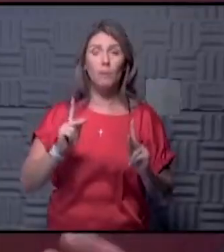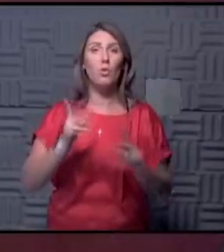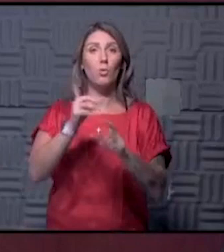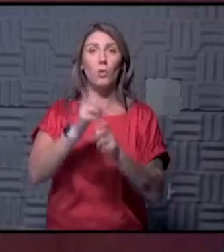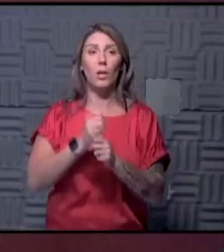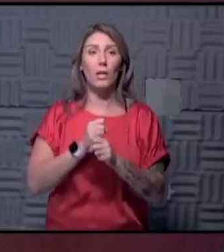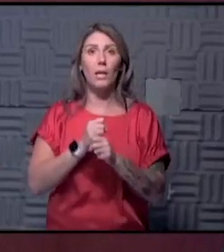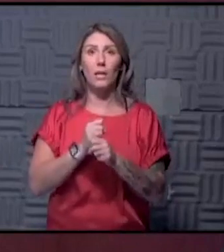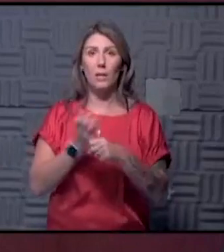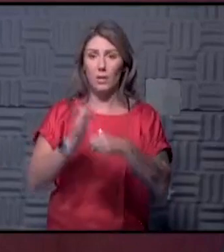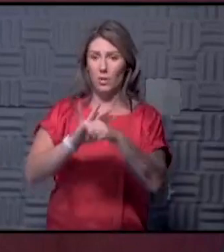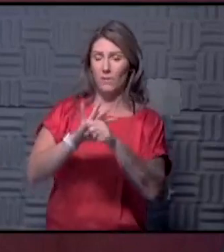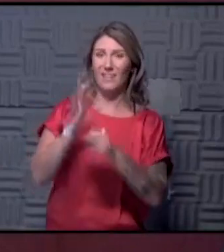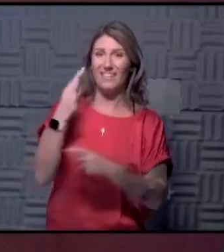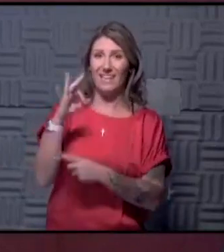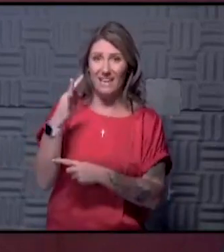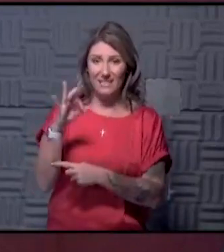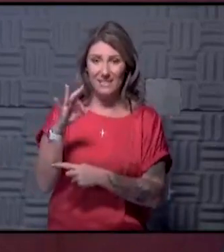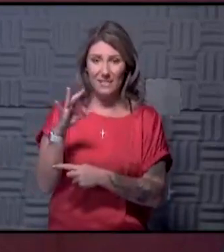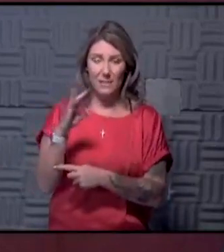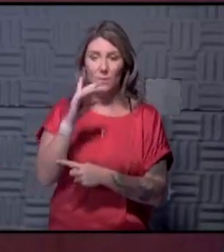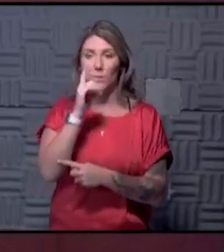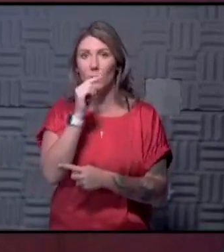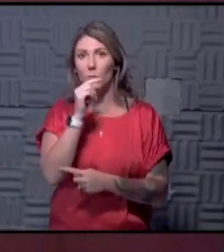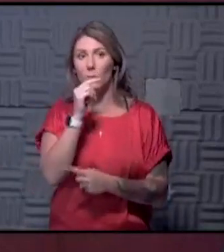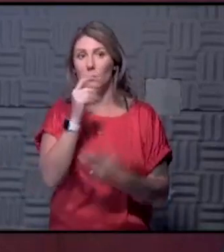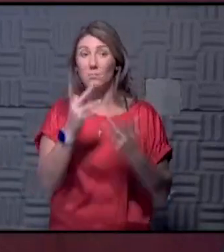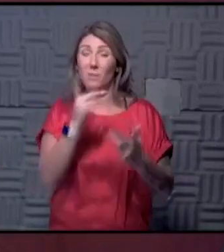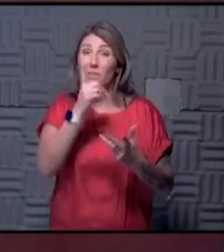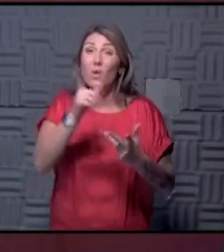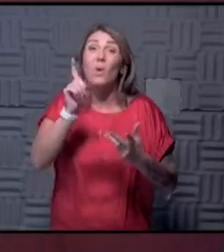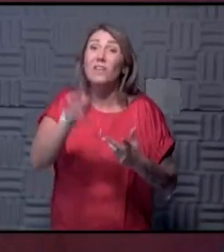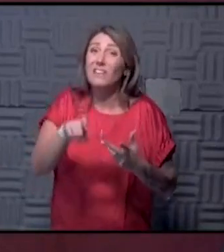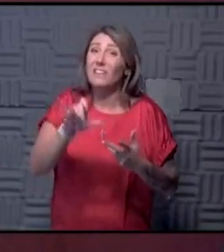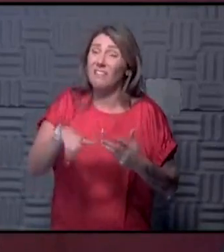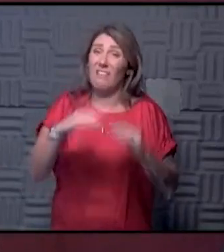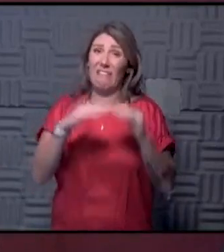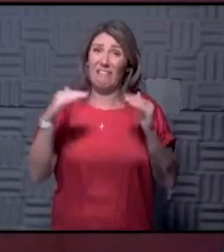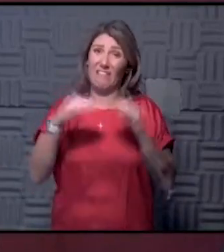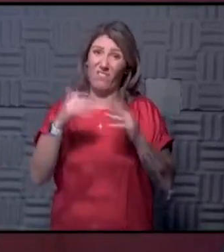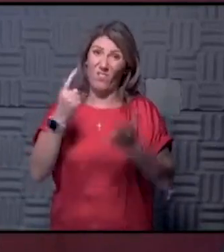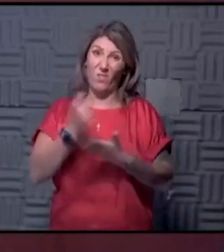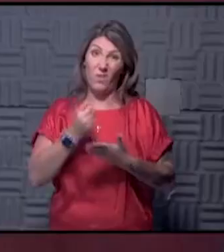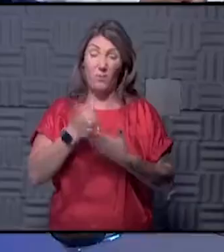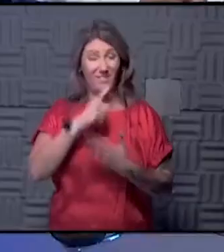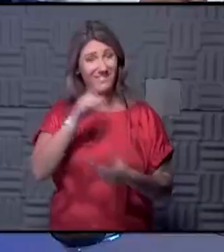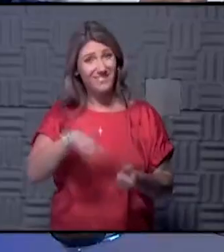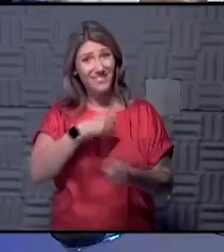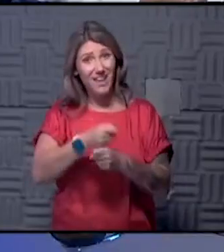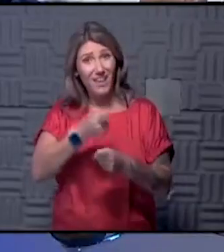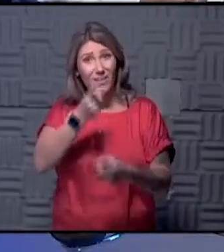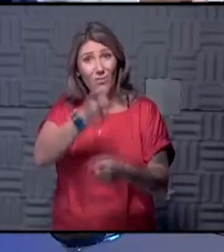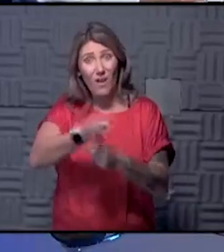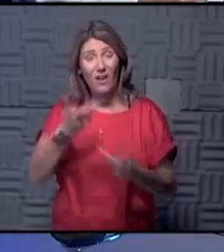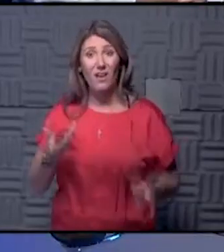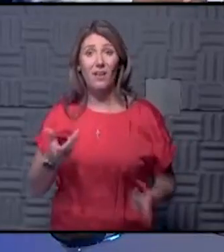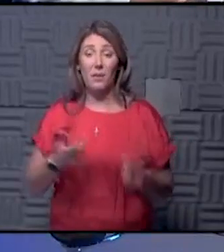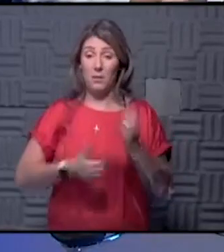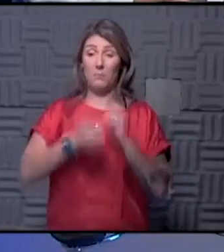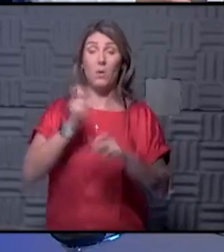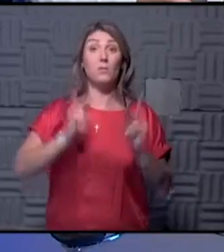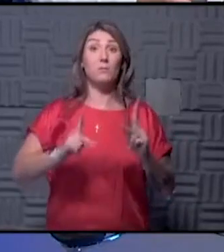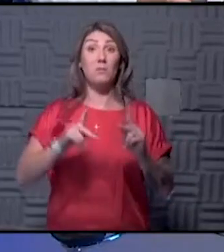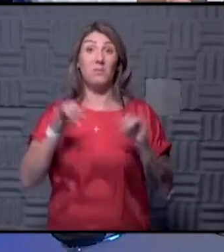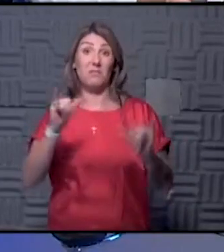get COVID-19 who probably don't need that level of therapy. Absolutely. Right, that's exactly the point. Right. And so you don't. In fact, most of the people